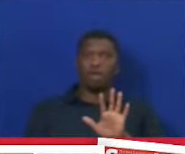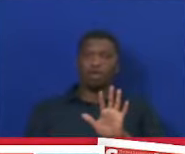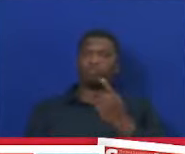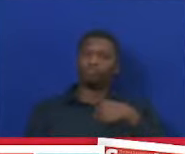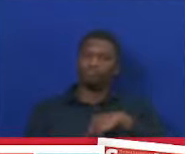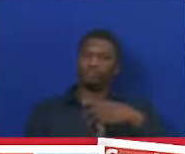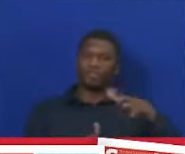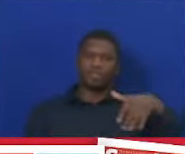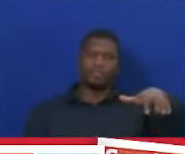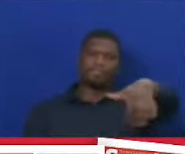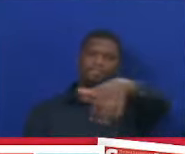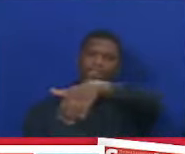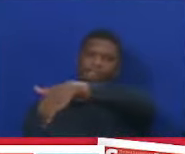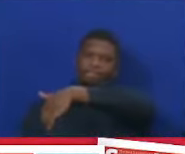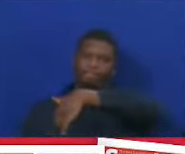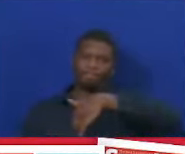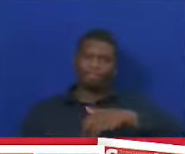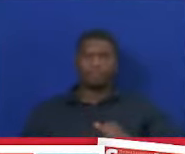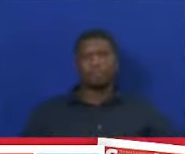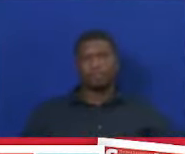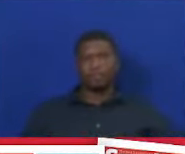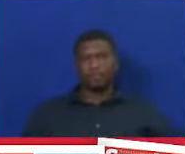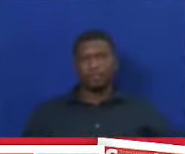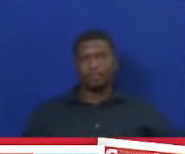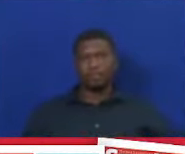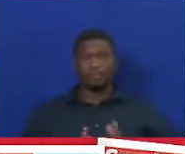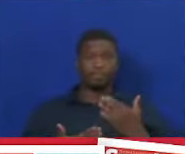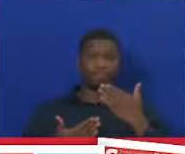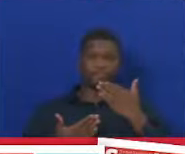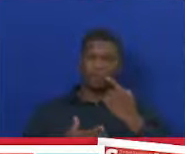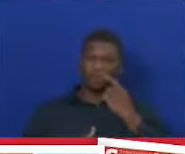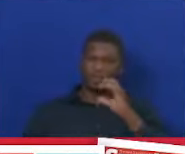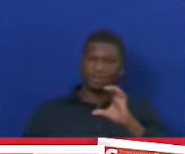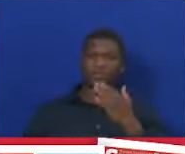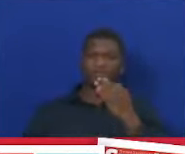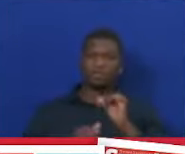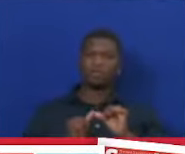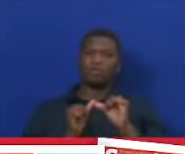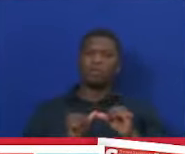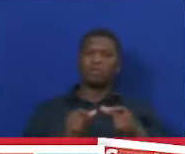Thank you, Witness C. Please then proceed from paragraph 39.